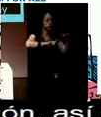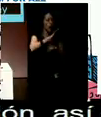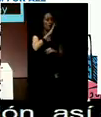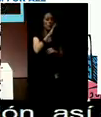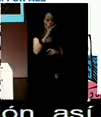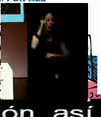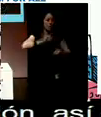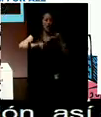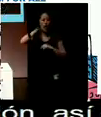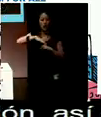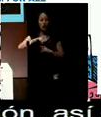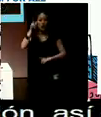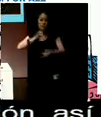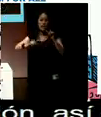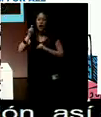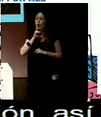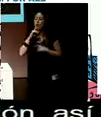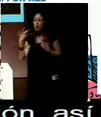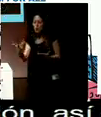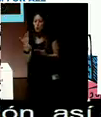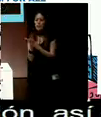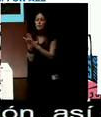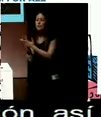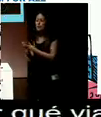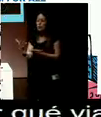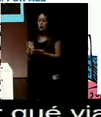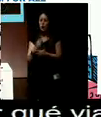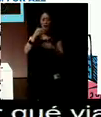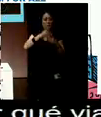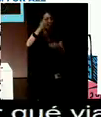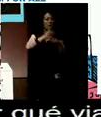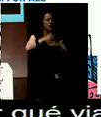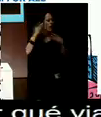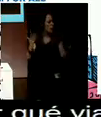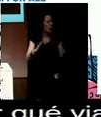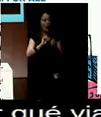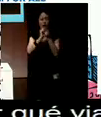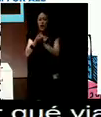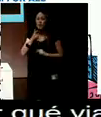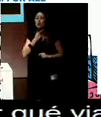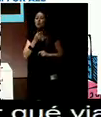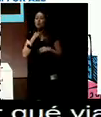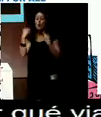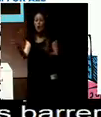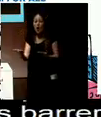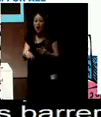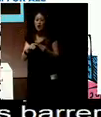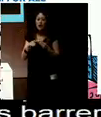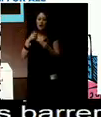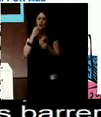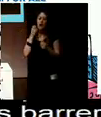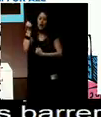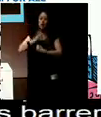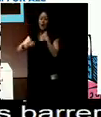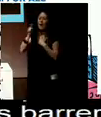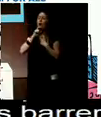barriers, what would they like to see changed, what is their economic impact and what could be their economic impact, what